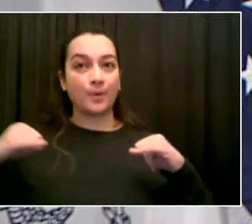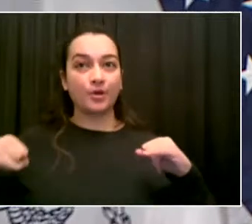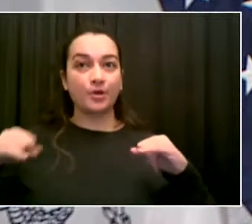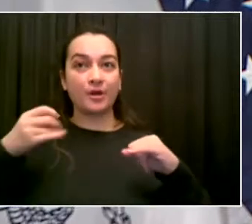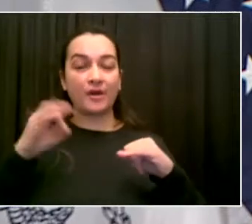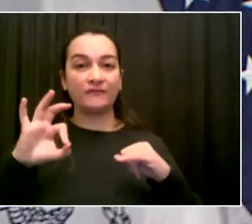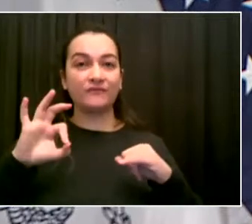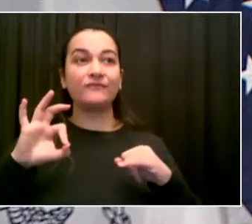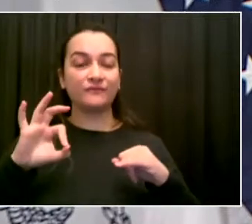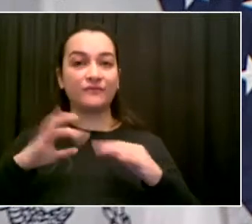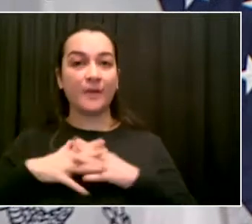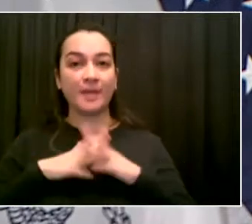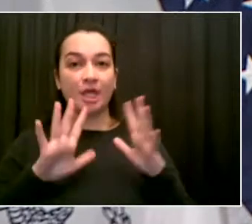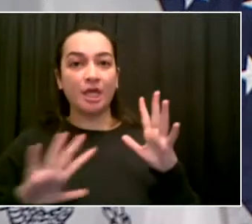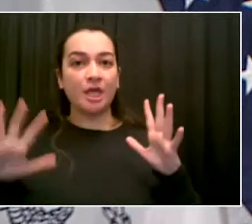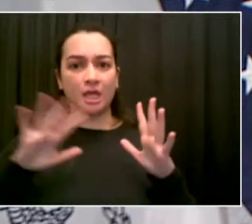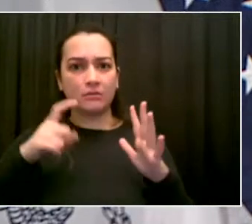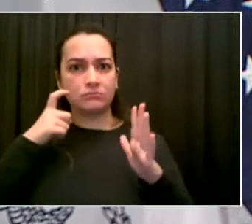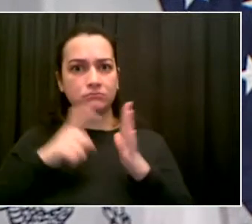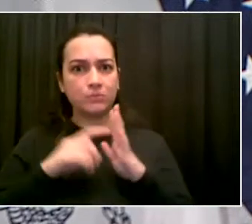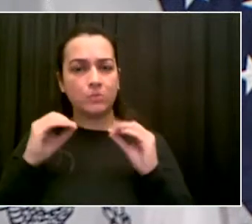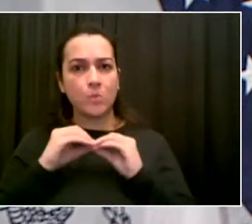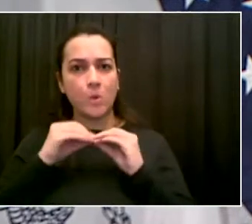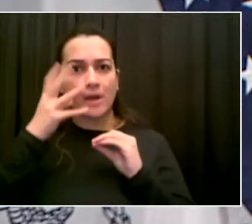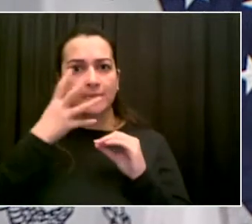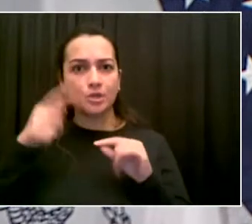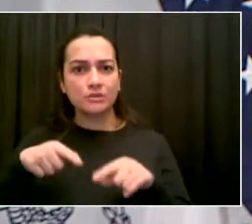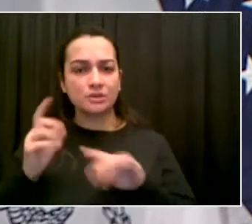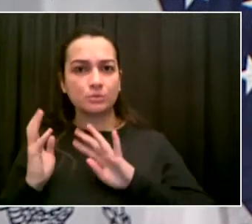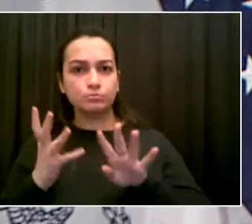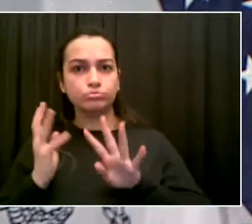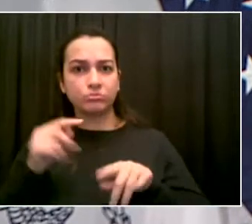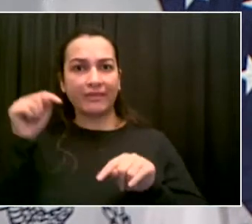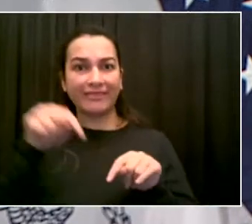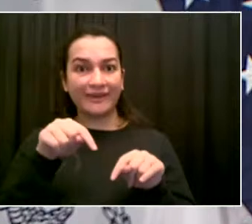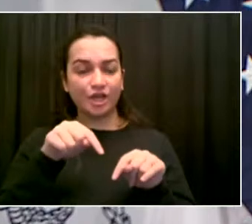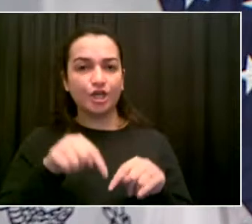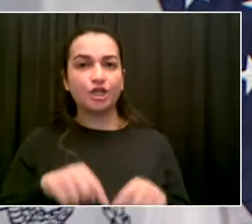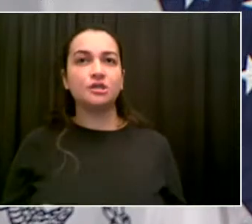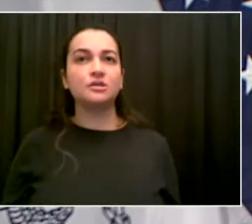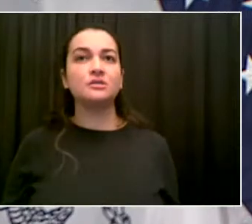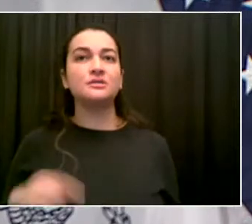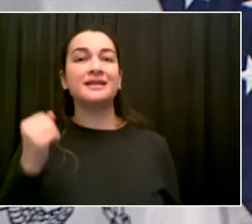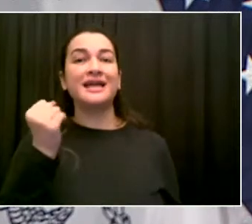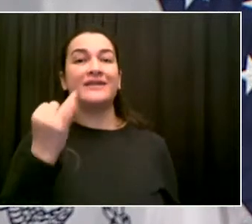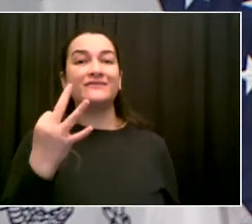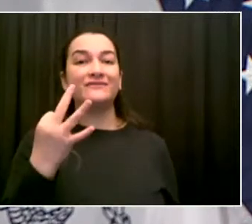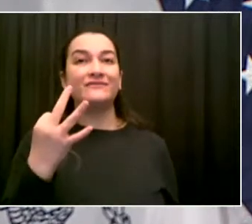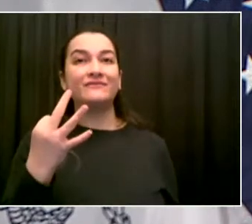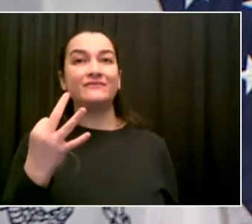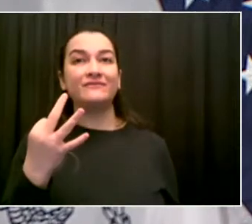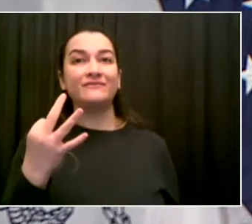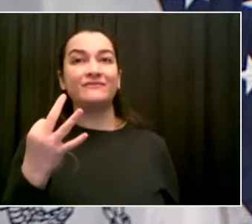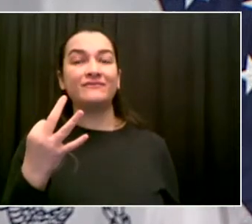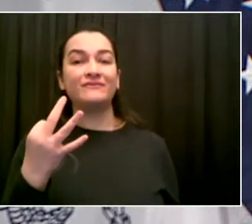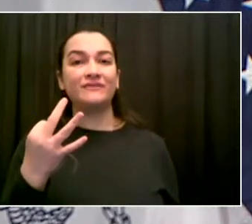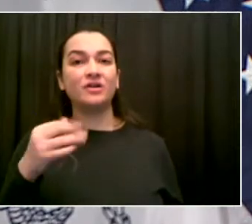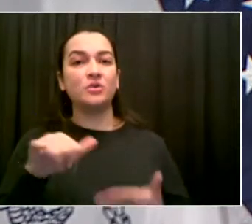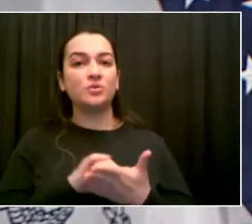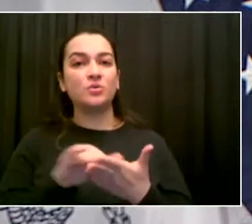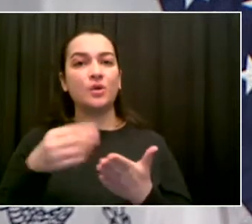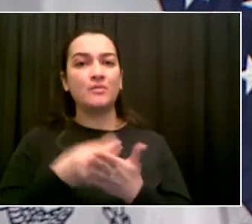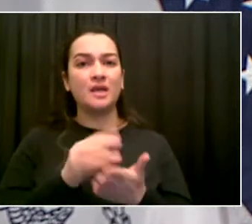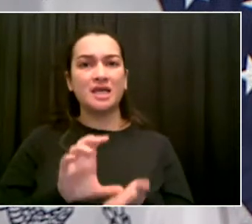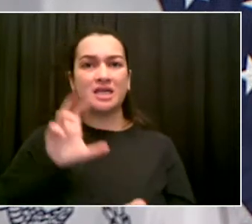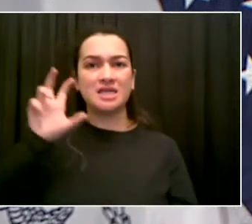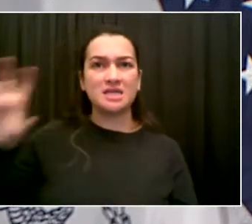question, Ben. And look, I think the answer, it's a very fair question, and I think this is the kind of conversation we should all have as Americans. And I